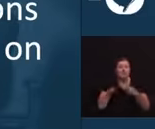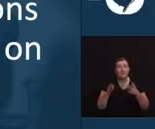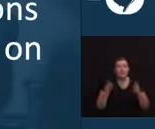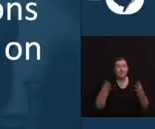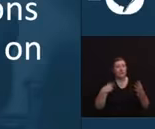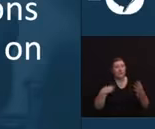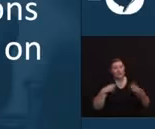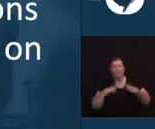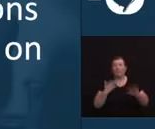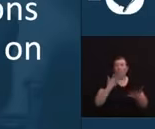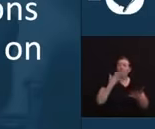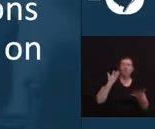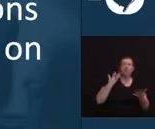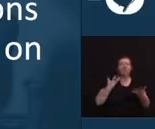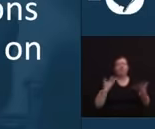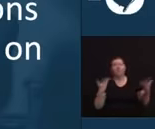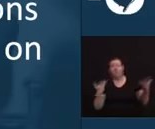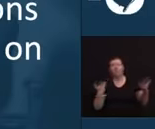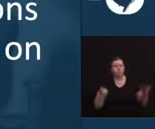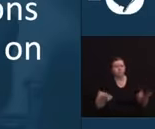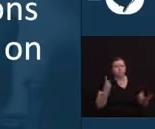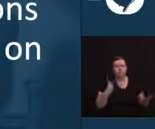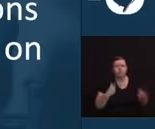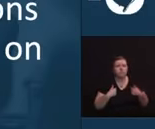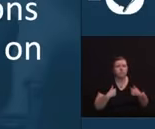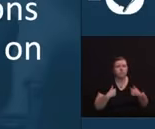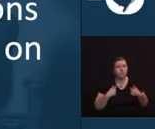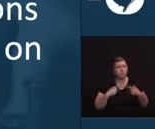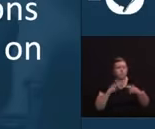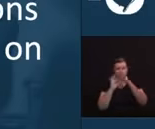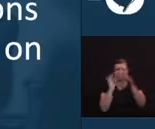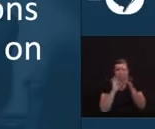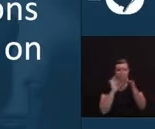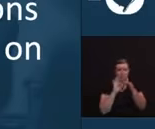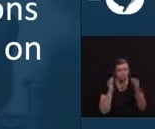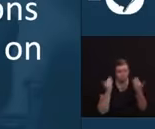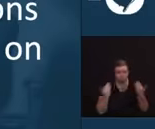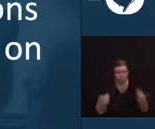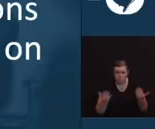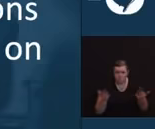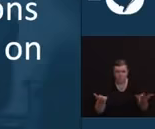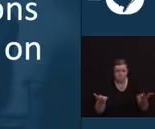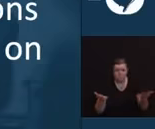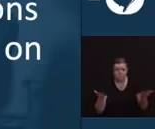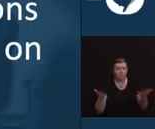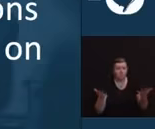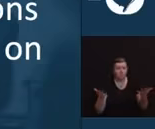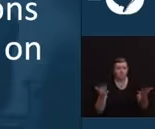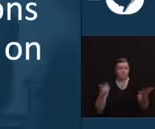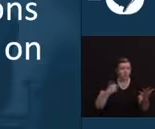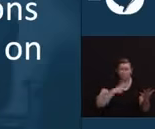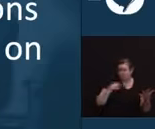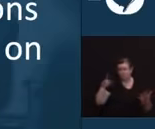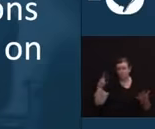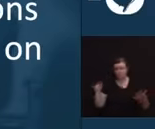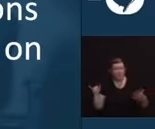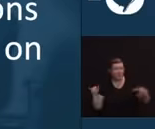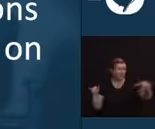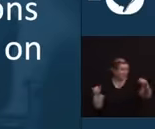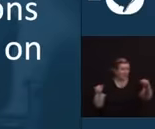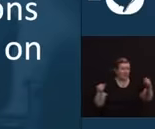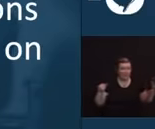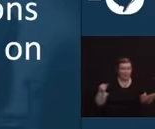step. But as we have been saying, Judy and I in particular, with a good helping from Pat and Tina and others, we've